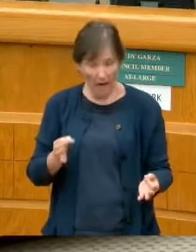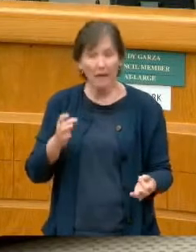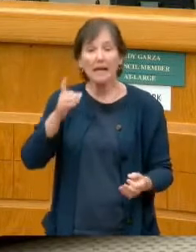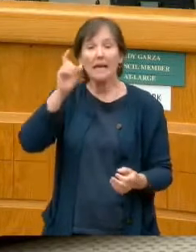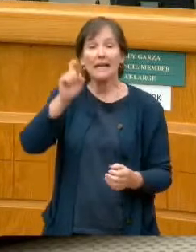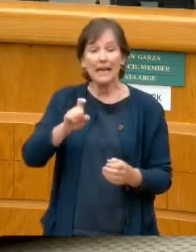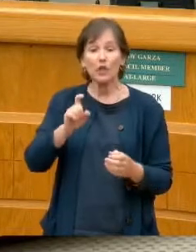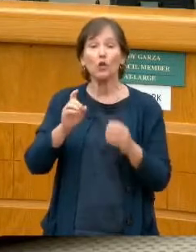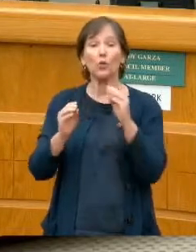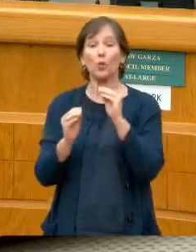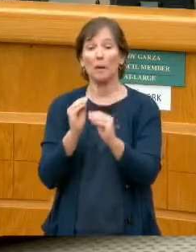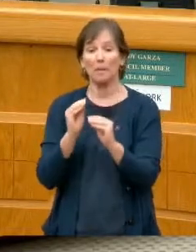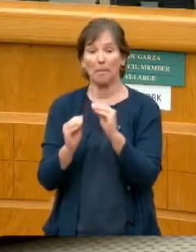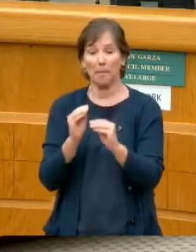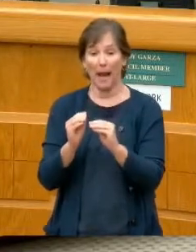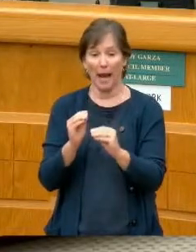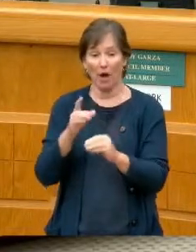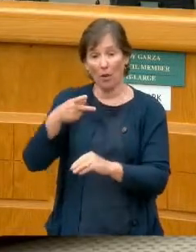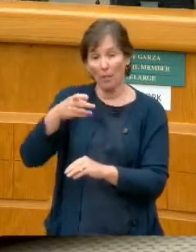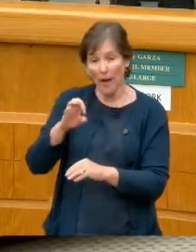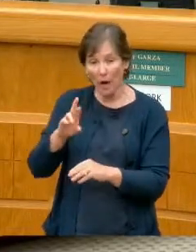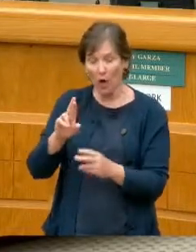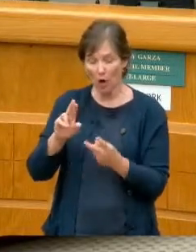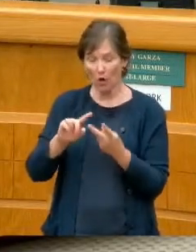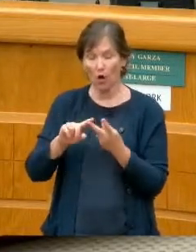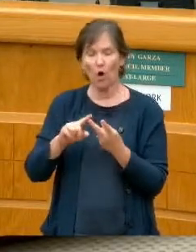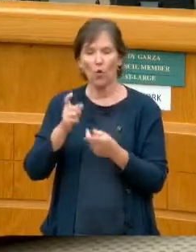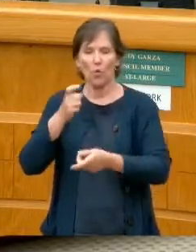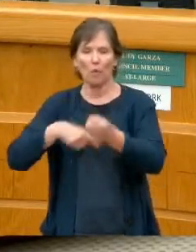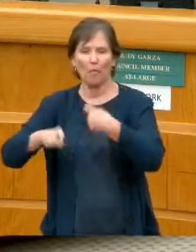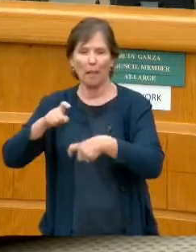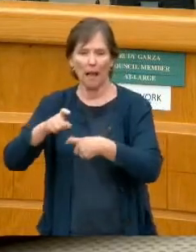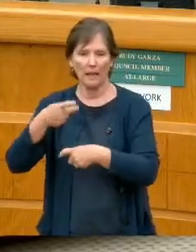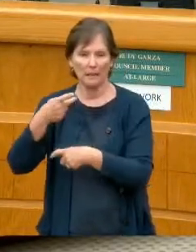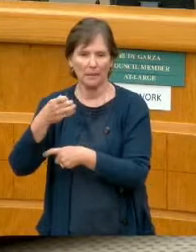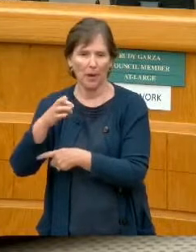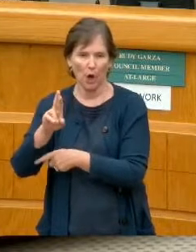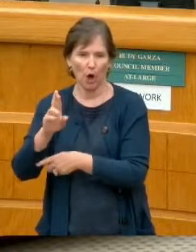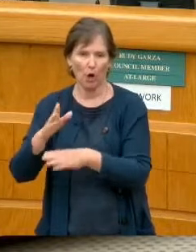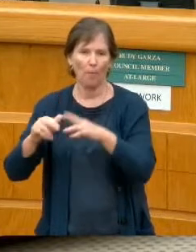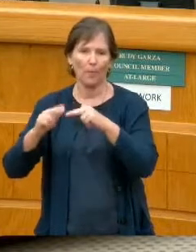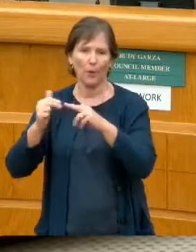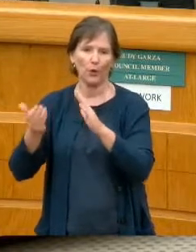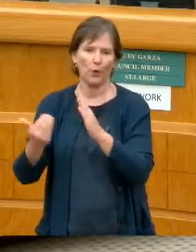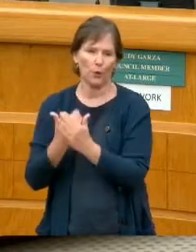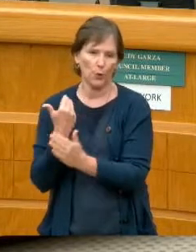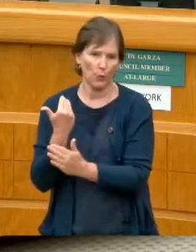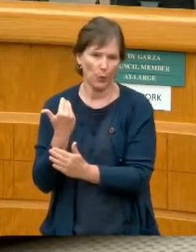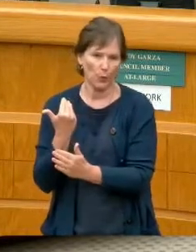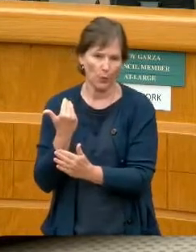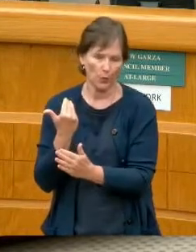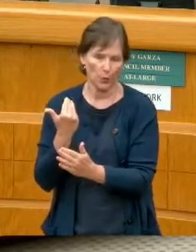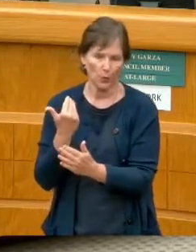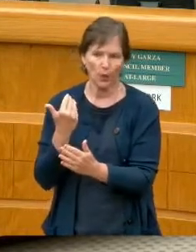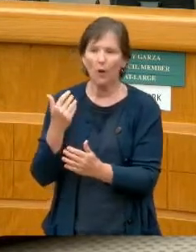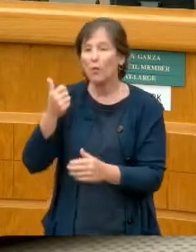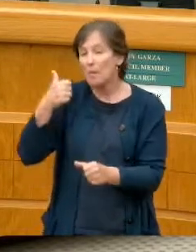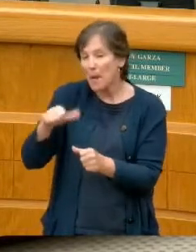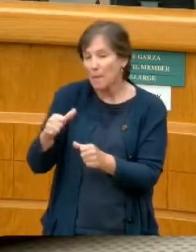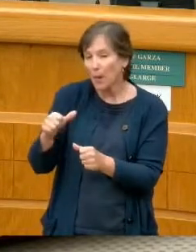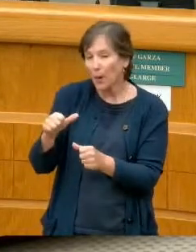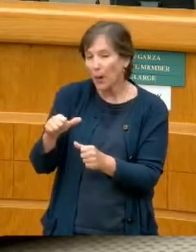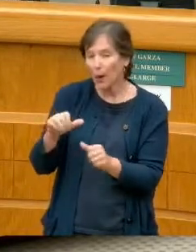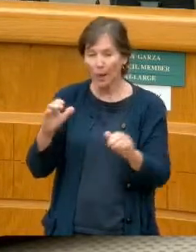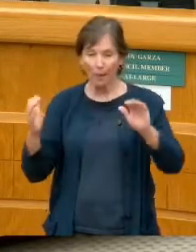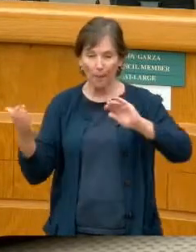to that car analogy. If we were getting our car repaired after a major accident, like we had a major incident with Hurricane